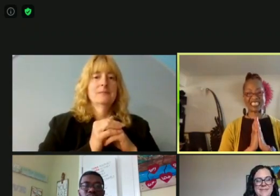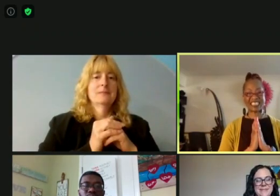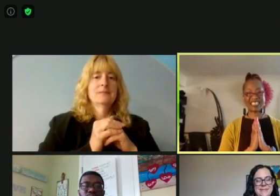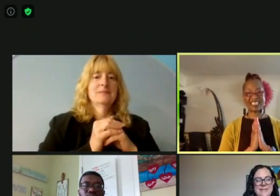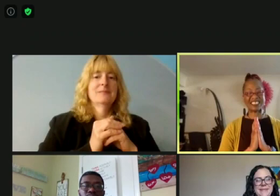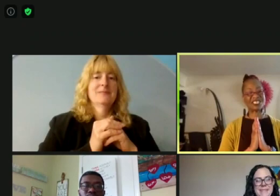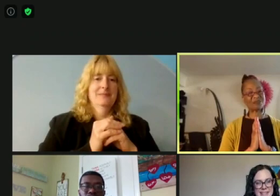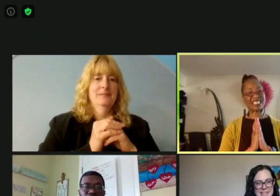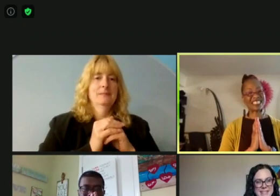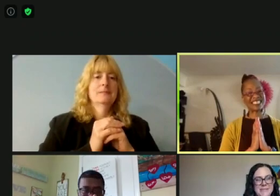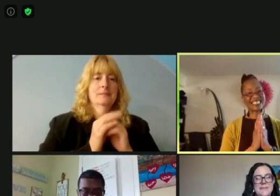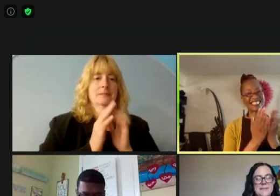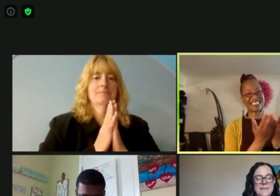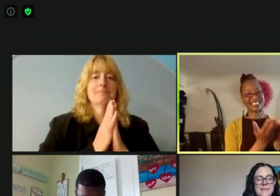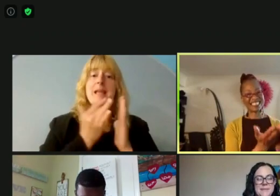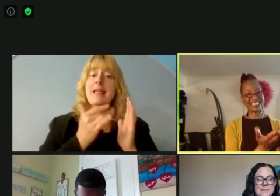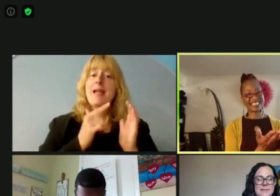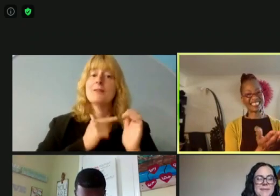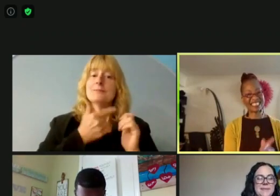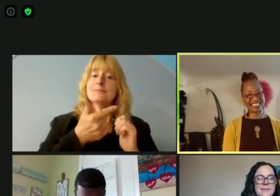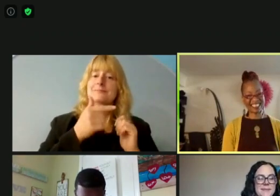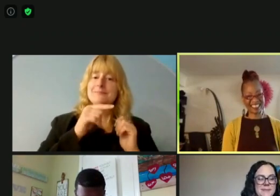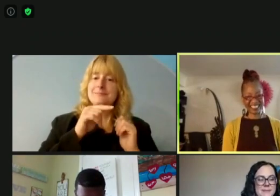Peace. Jamila?